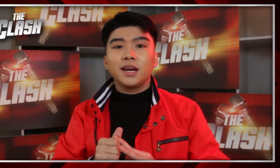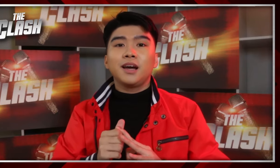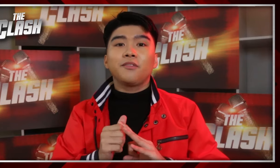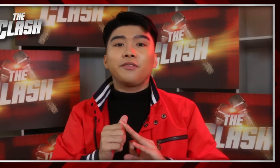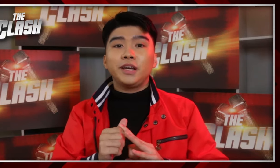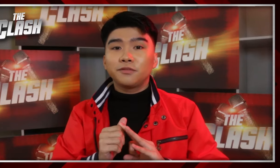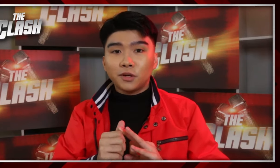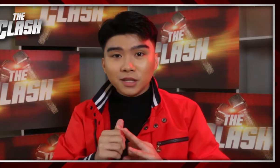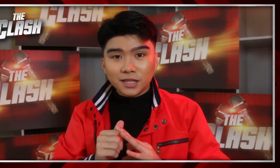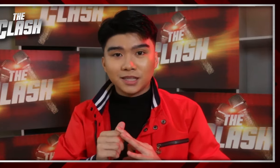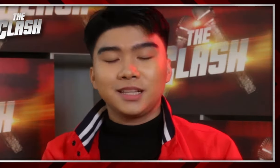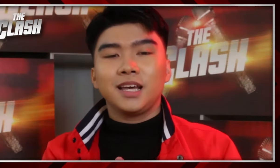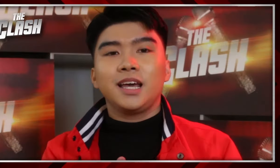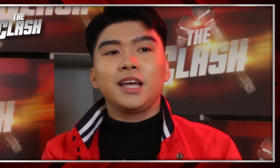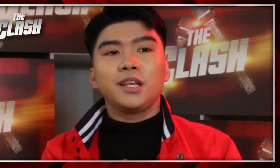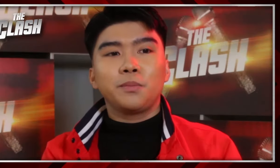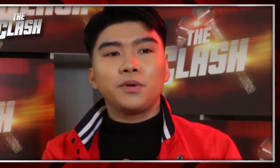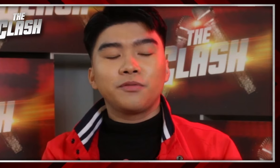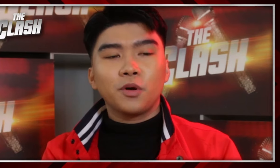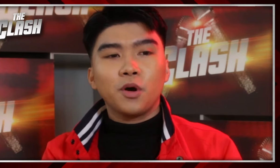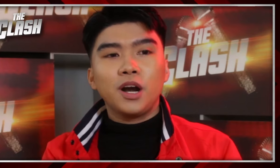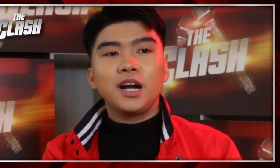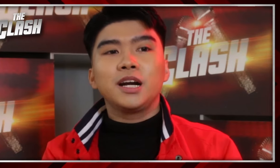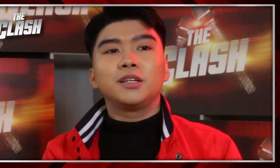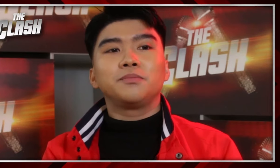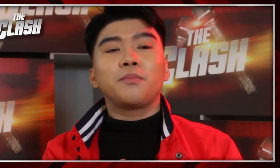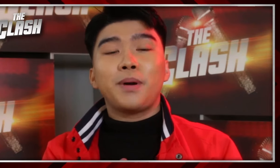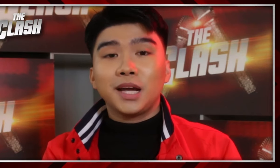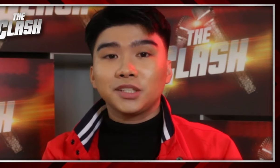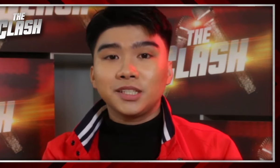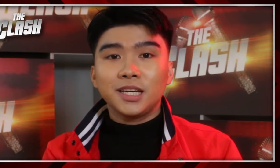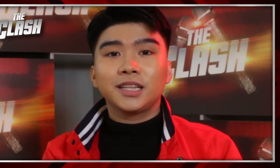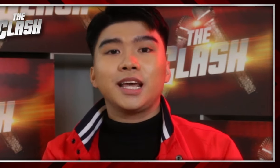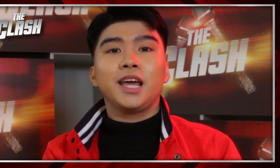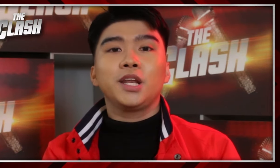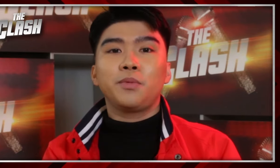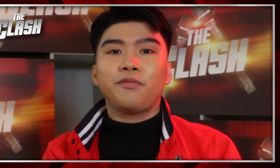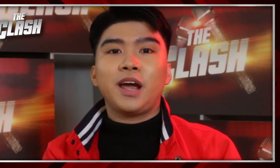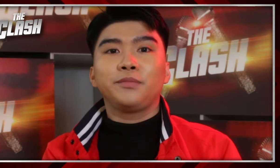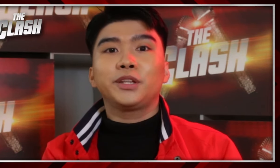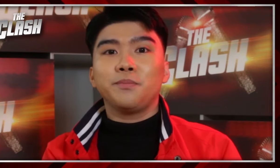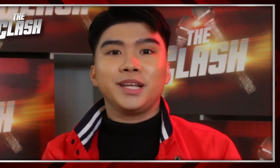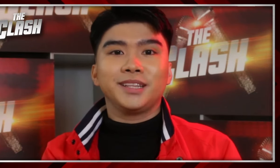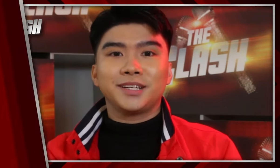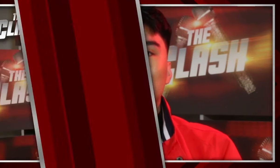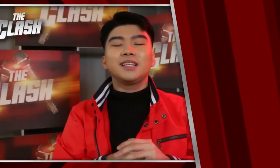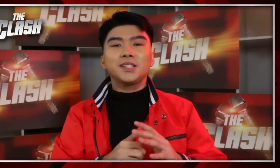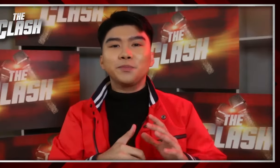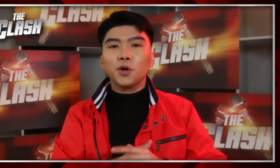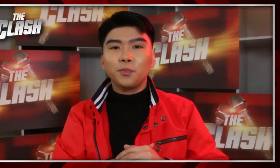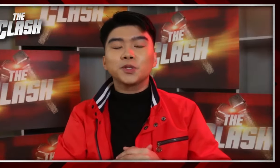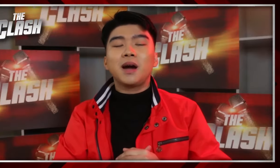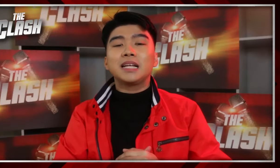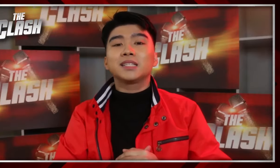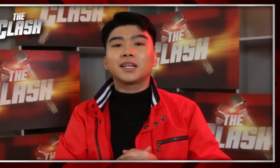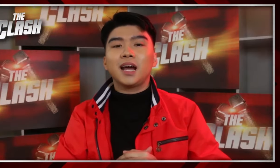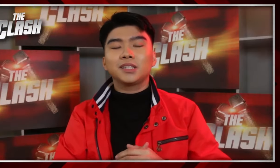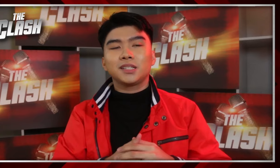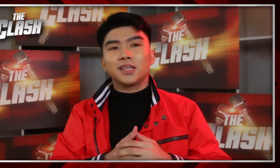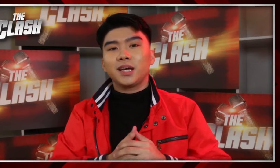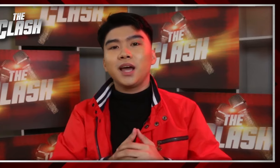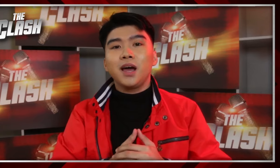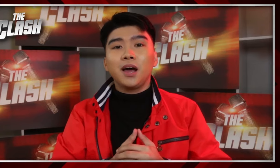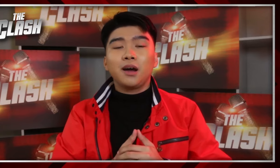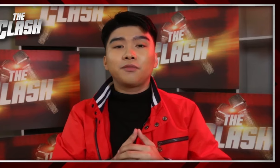three faithful number four passionate and number five determined naisipan ko pong sumali sa the